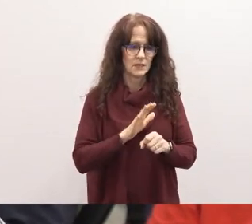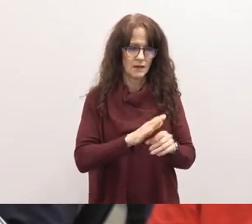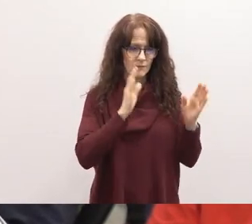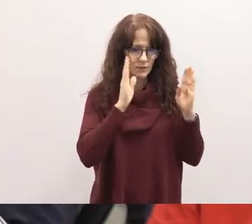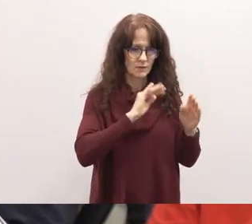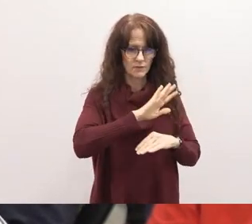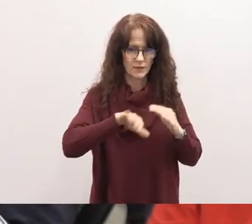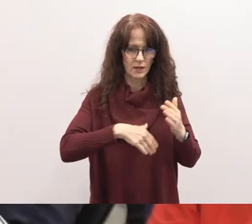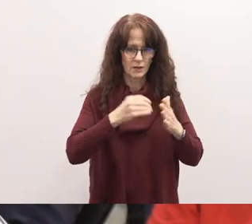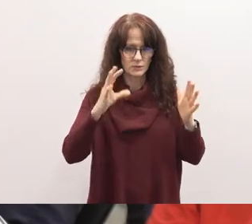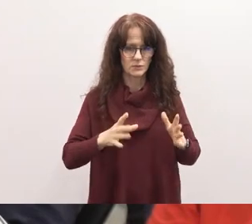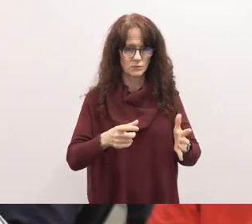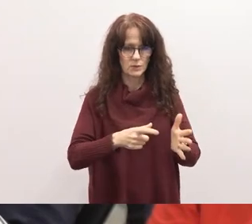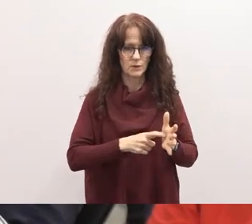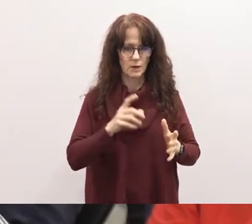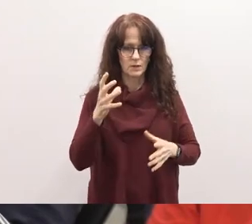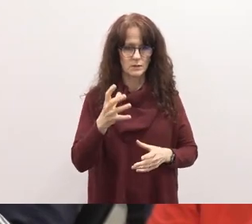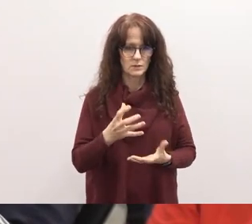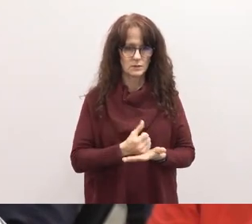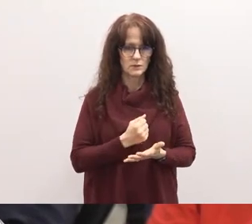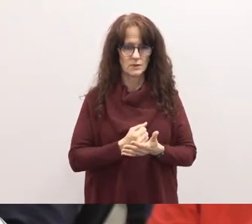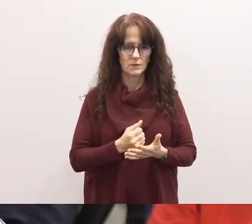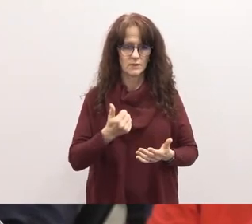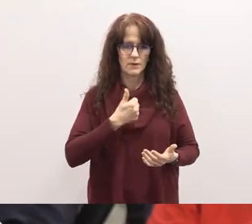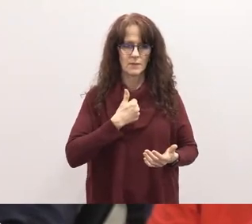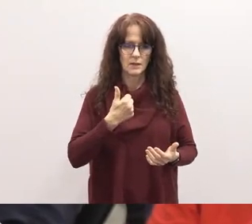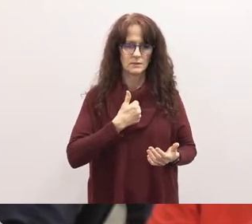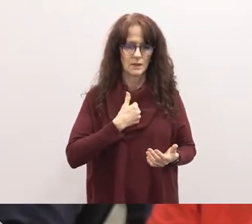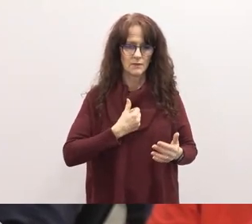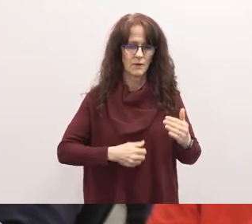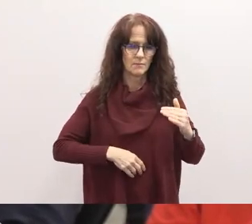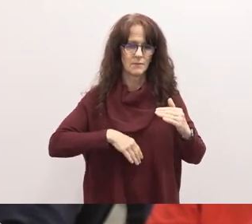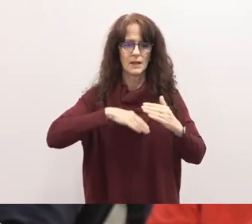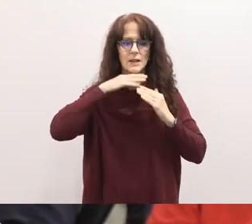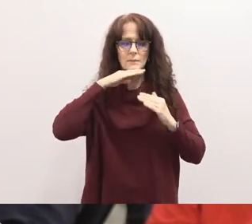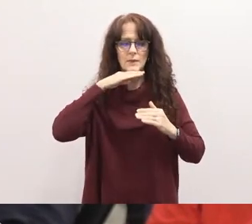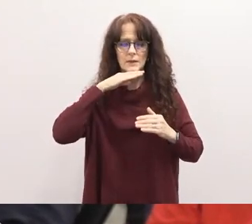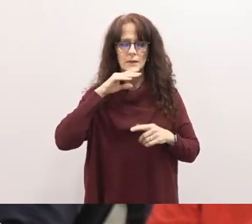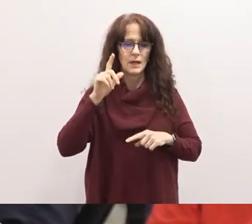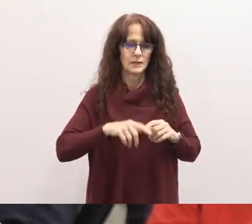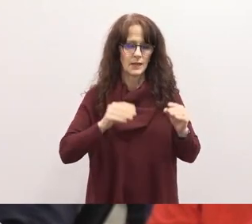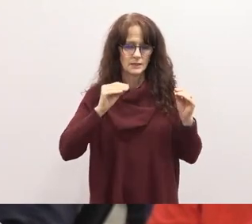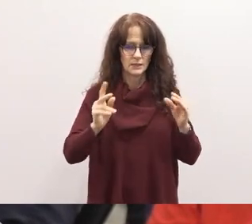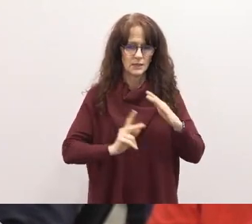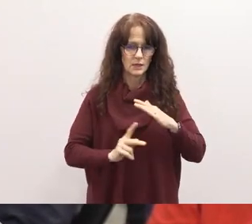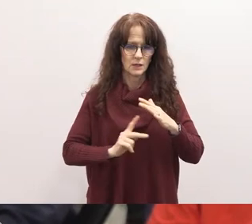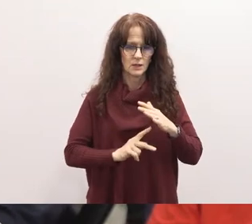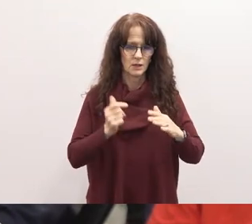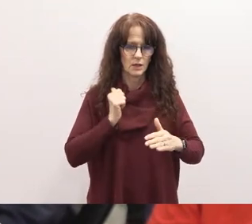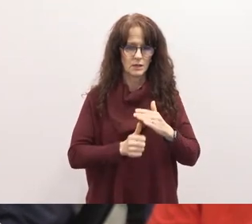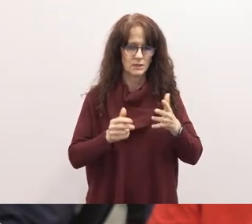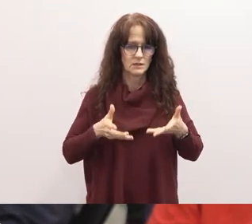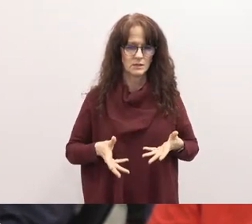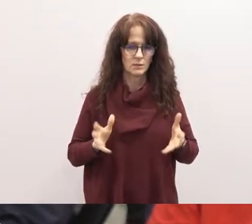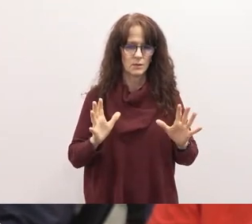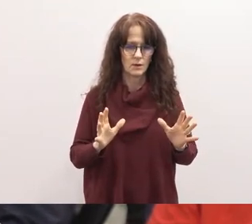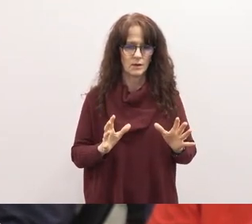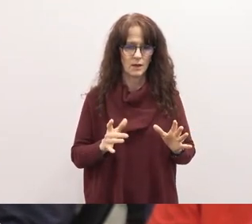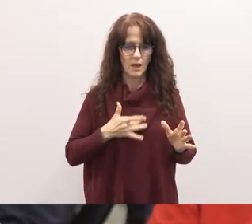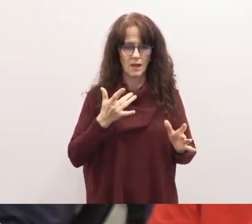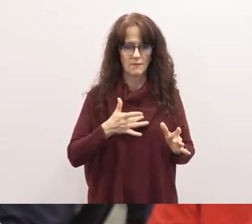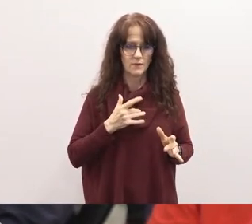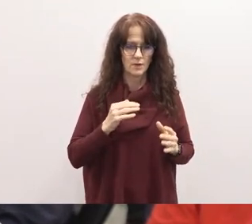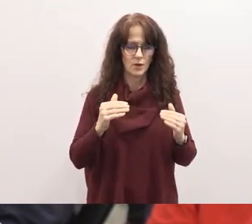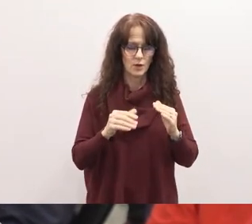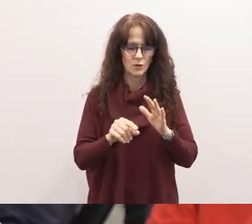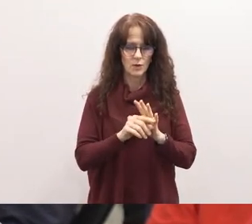students require and deserve. I know for myself, I have reached my limit. I can no longer teach in kindergarten under these conditions. While I feel all